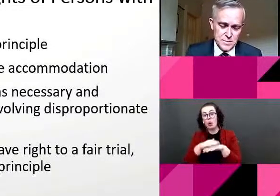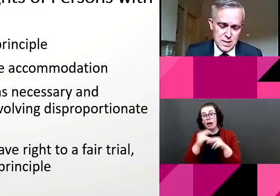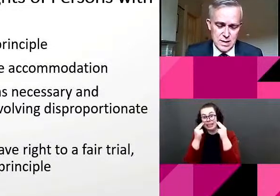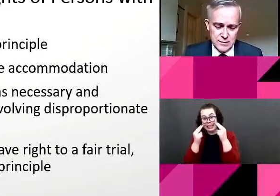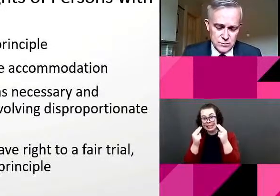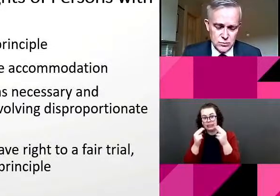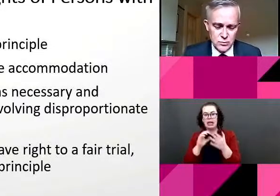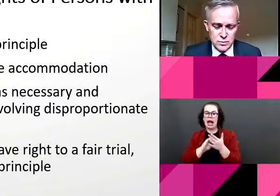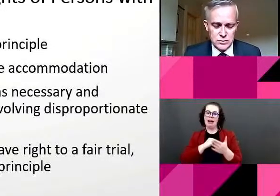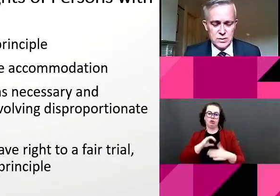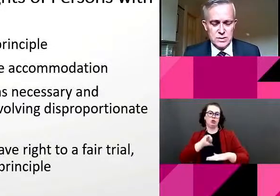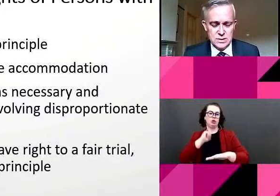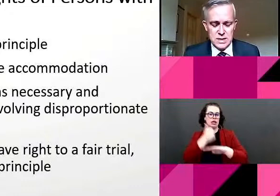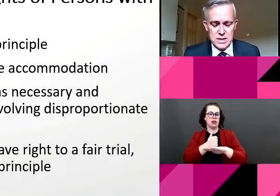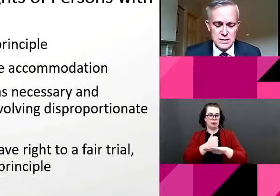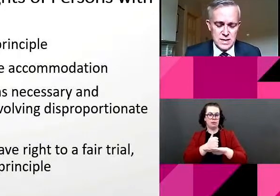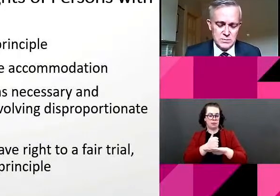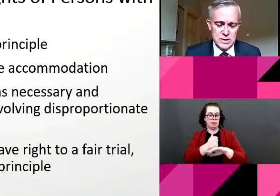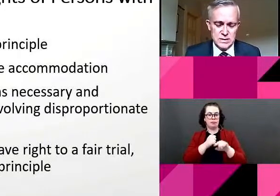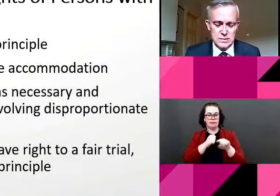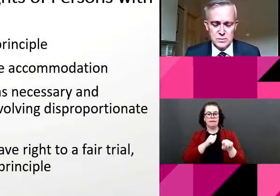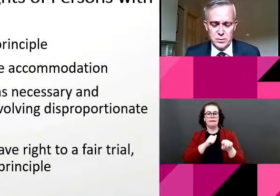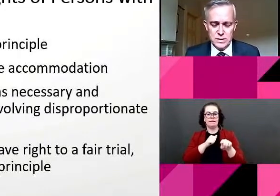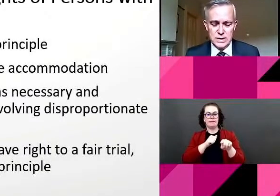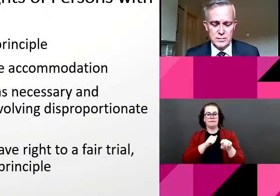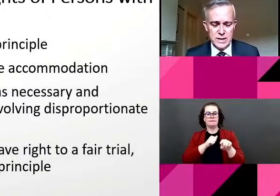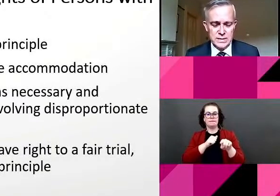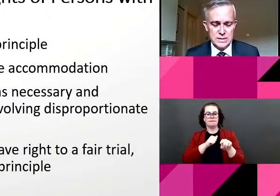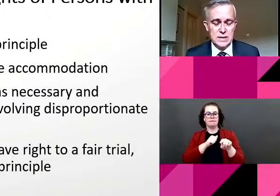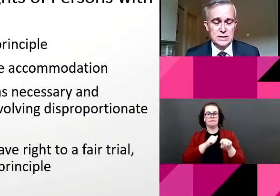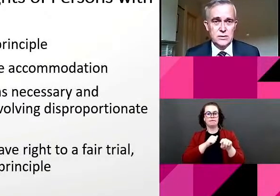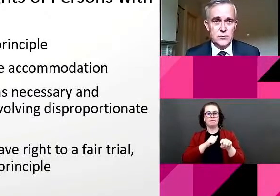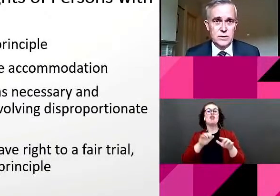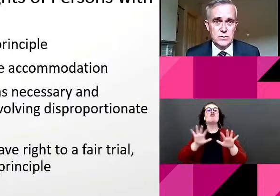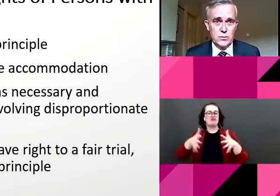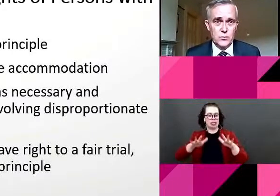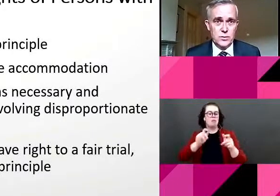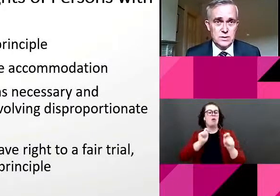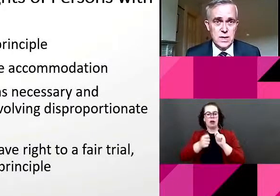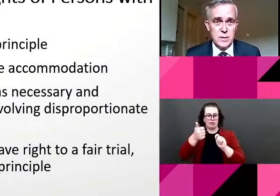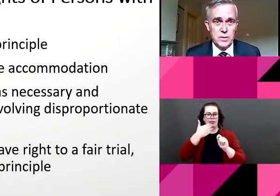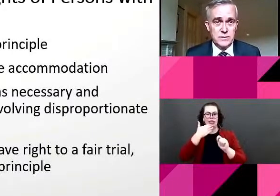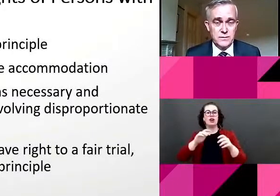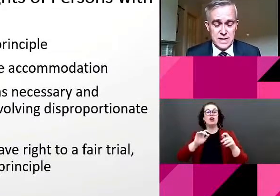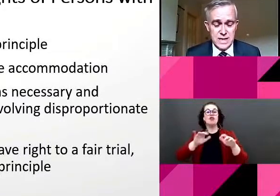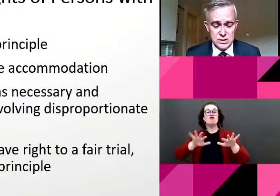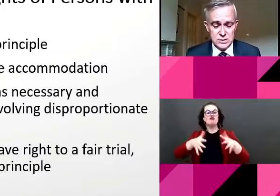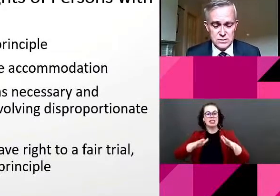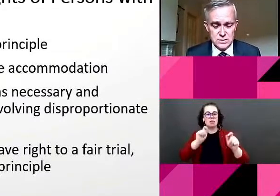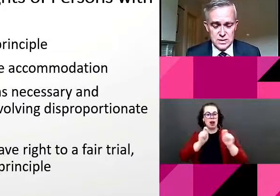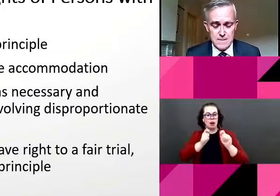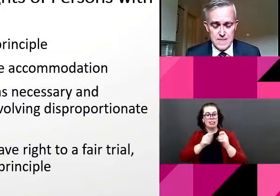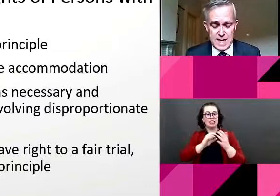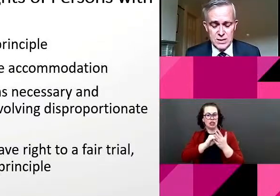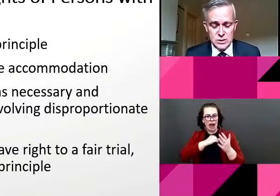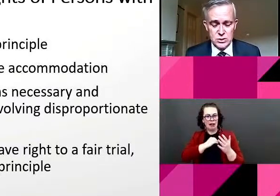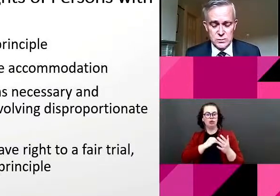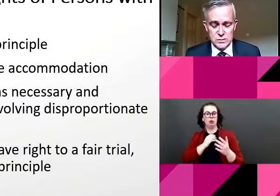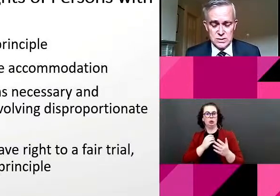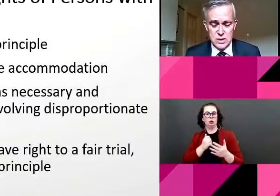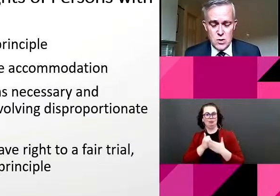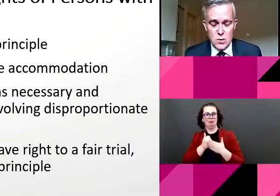place. And for jury trials, that means putting in place the necessary and appropriate modifications